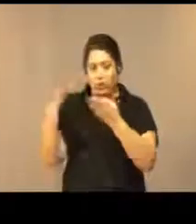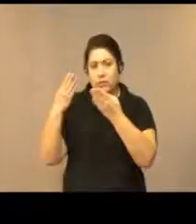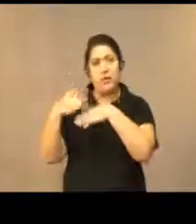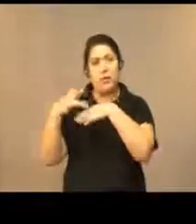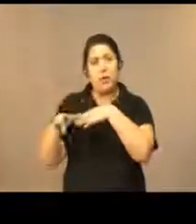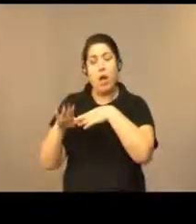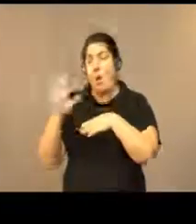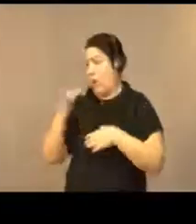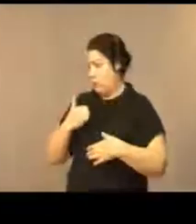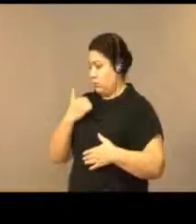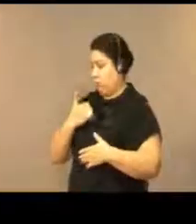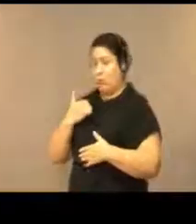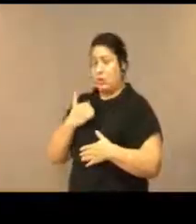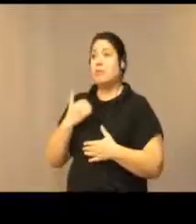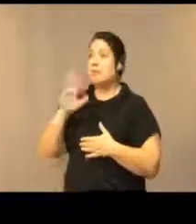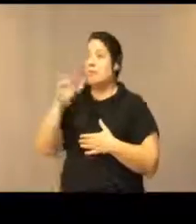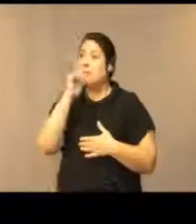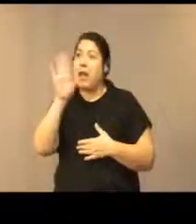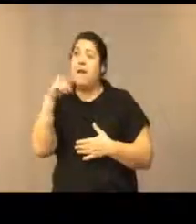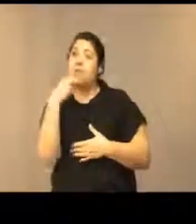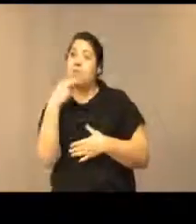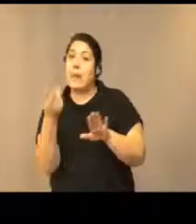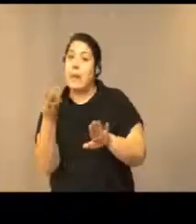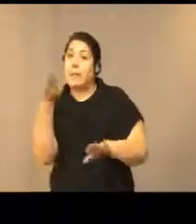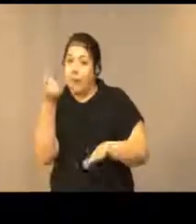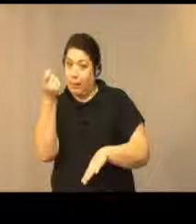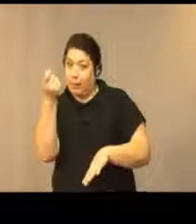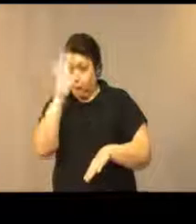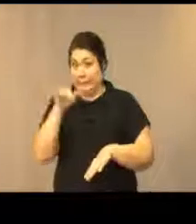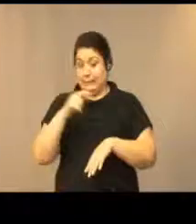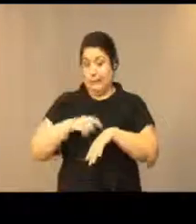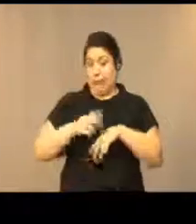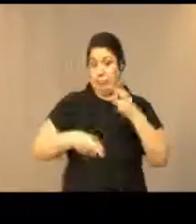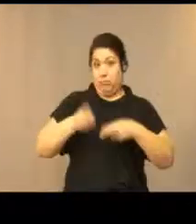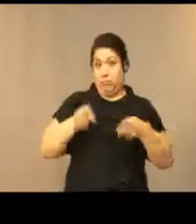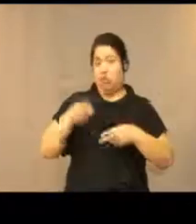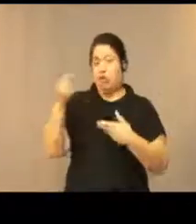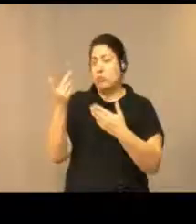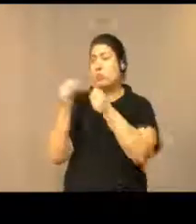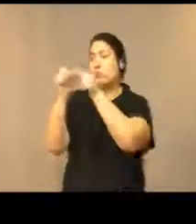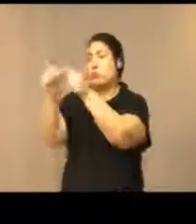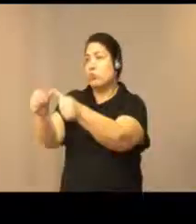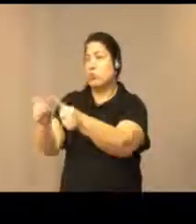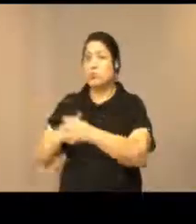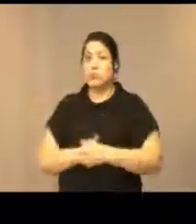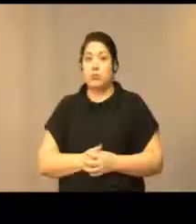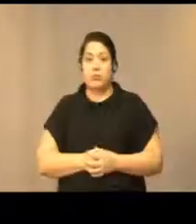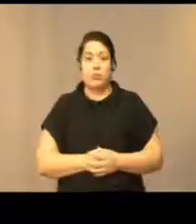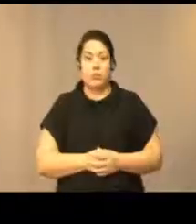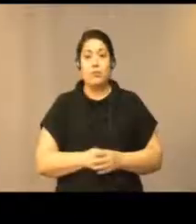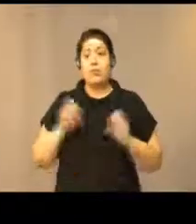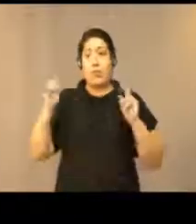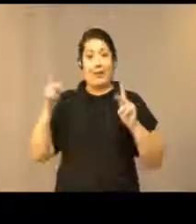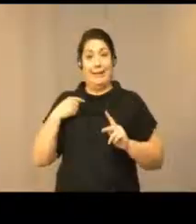that, guys. Yeah, just speak up a little bit, and then we are limited for time, so just go from where you are. Okay. So I